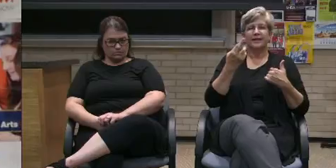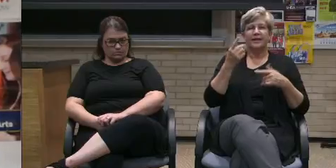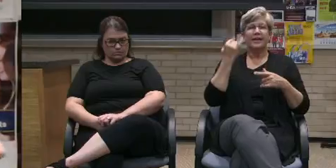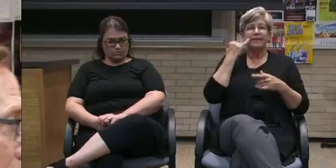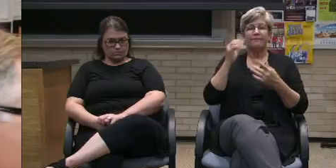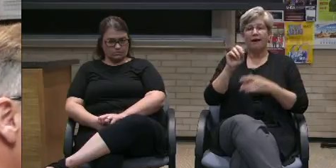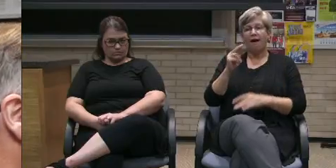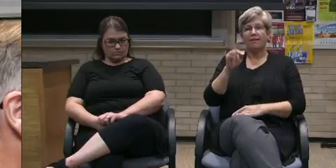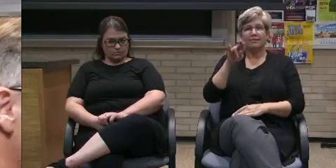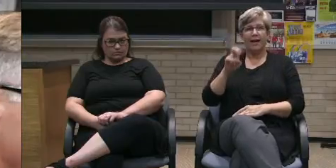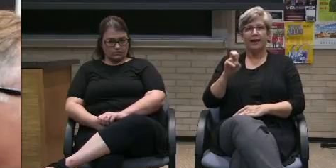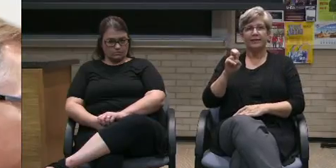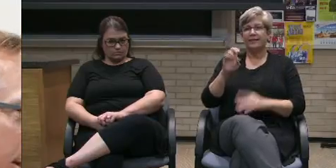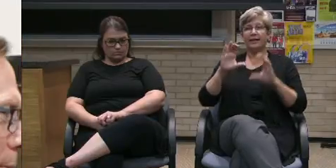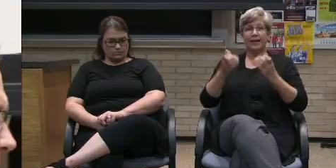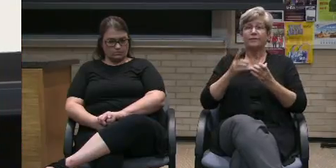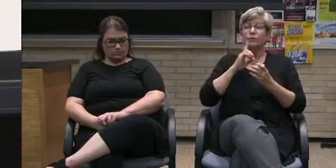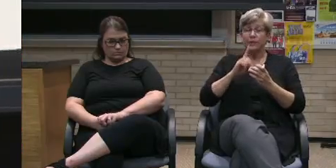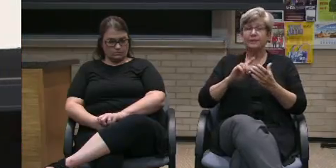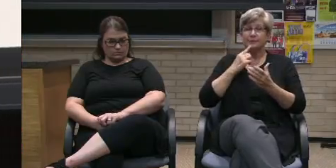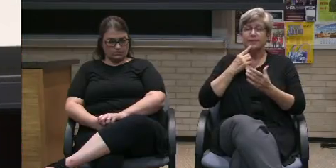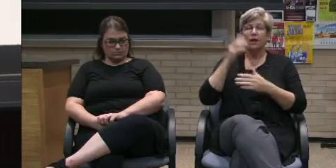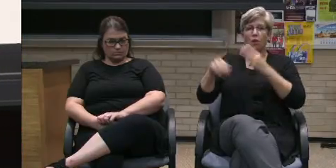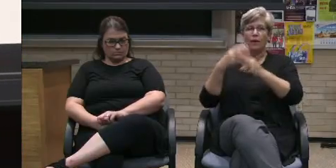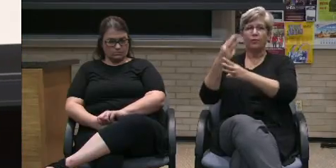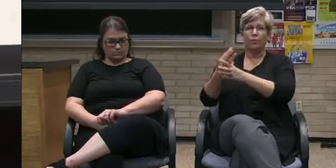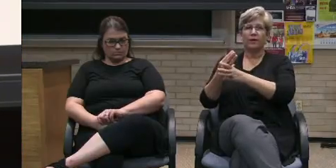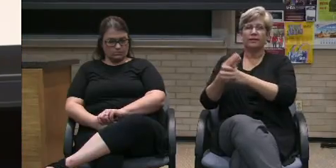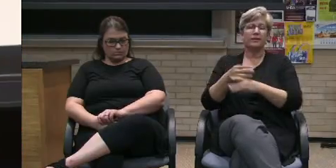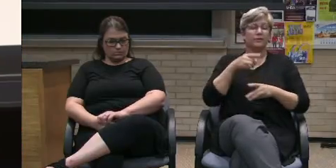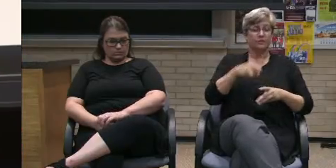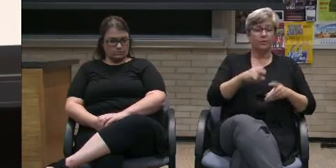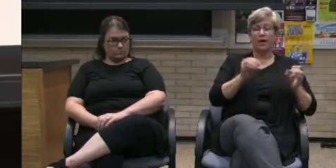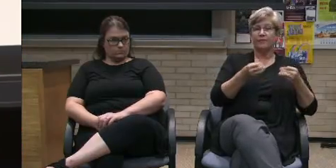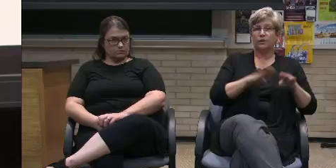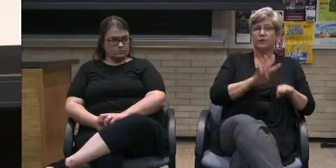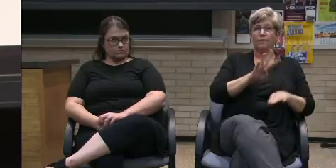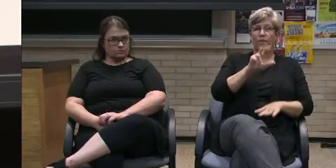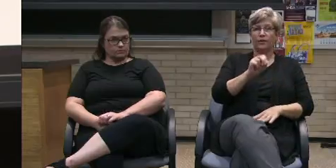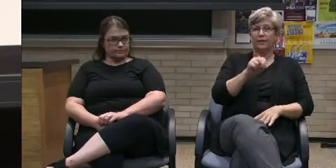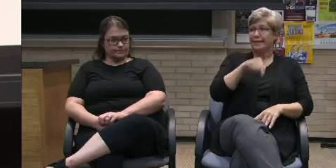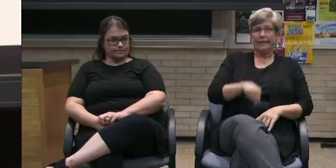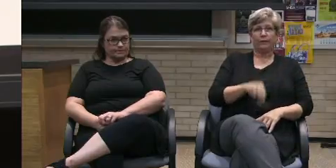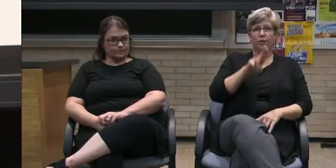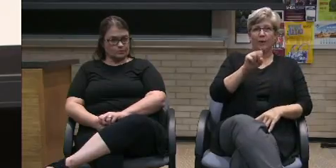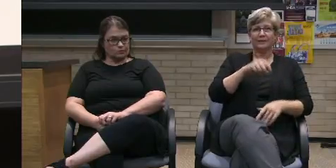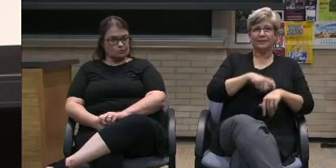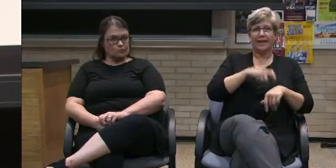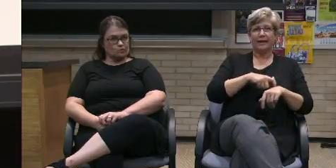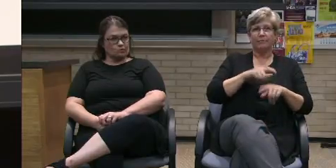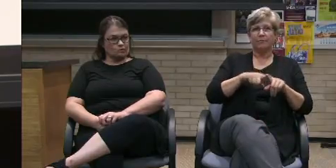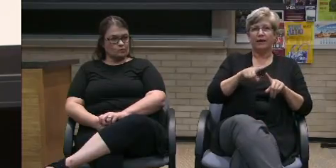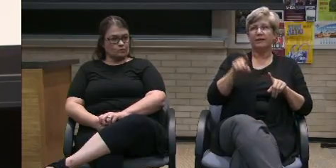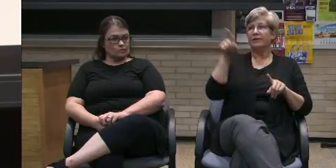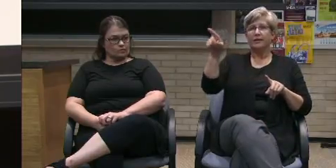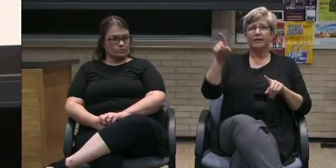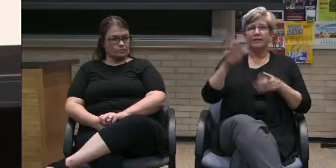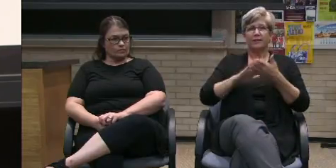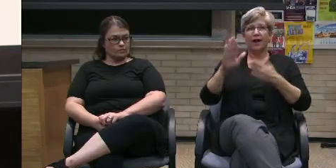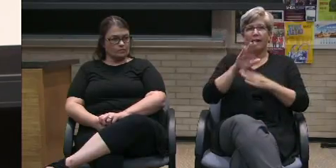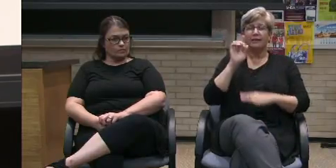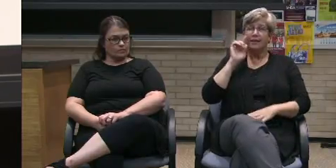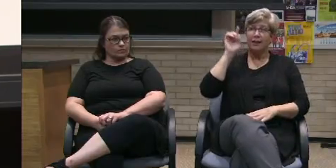department chair, I was like, wait a minute, we close at 4:30. And they're like, yes. I said, our adjuncts arrive at 5:30 for a 6 o'clock class because they're